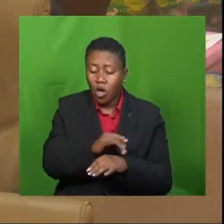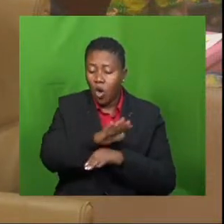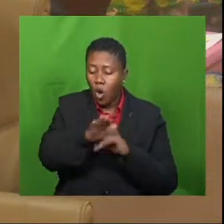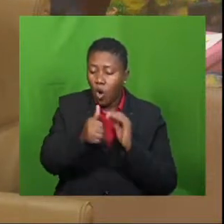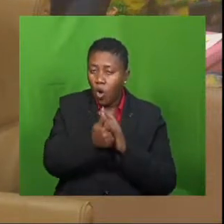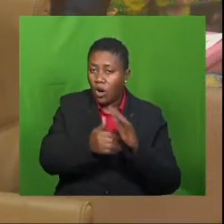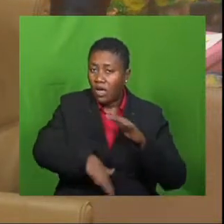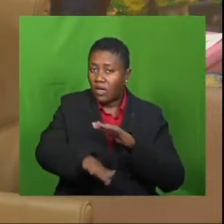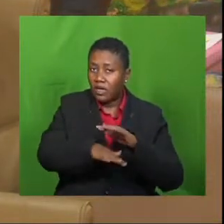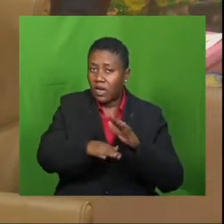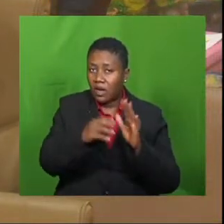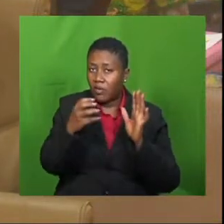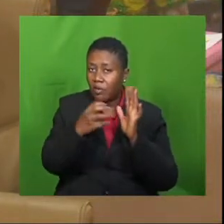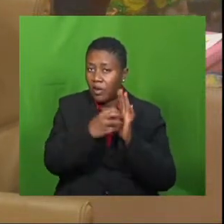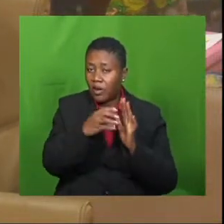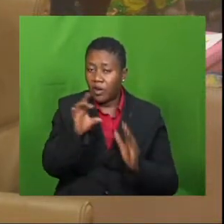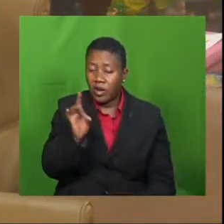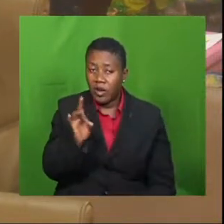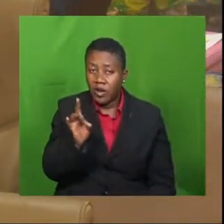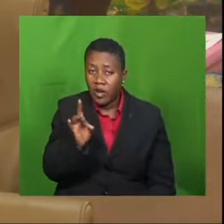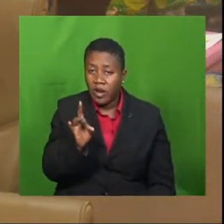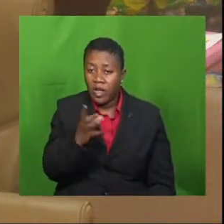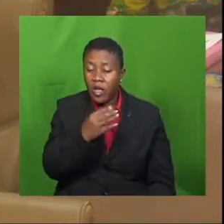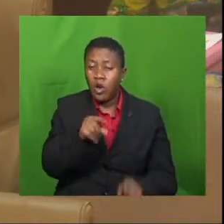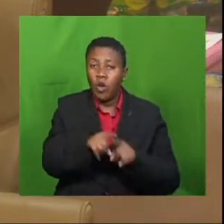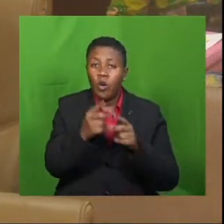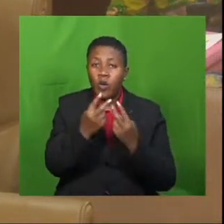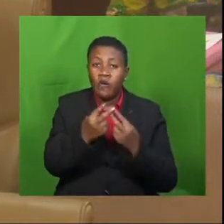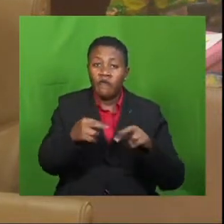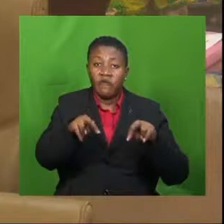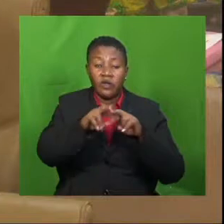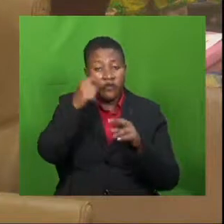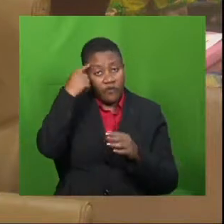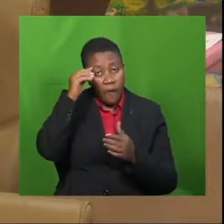The issues relating to value for money audit